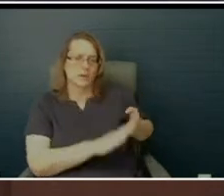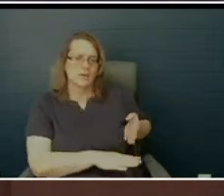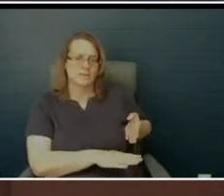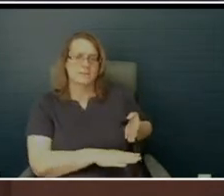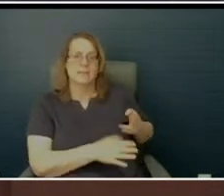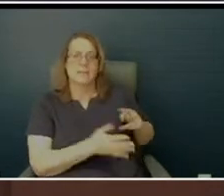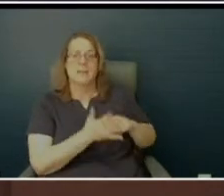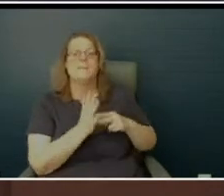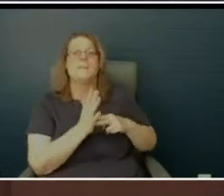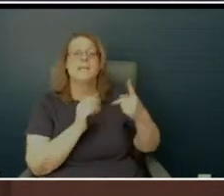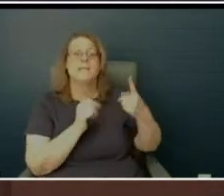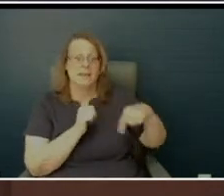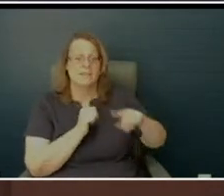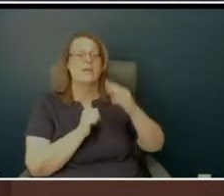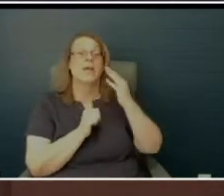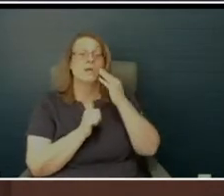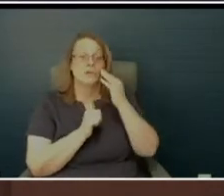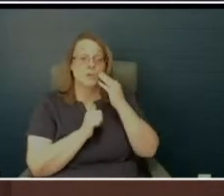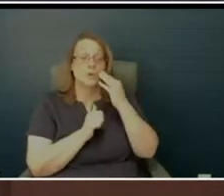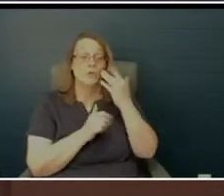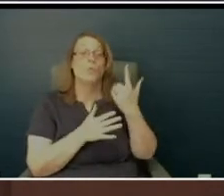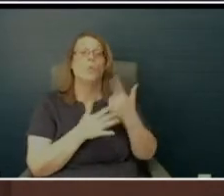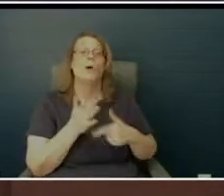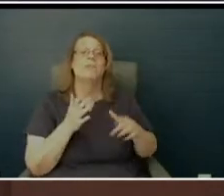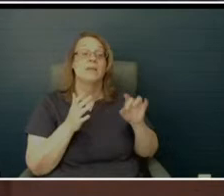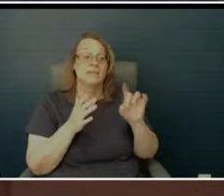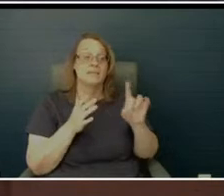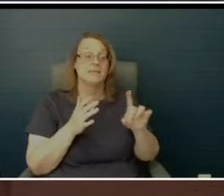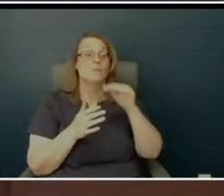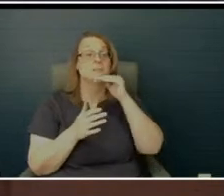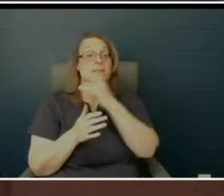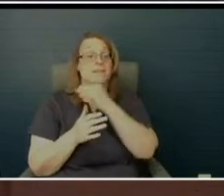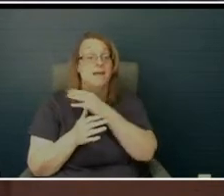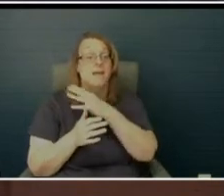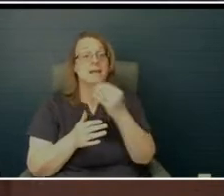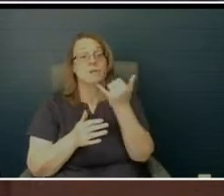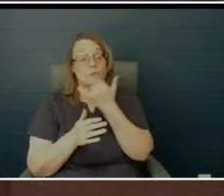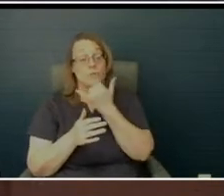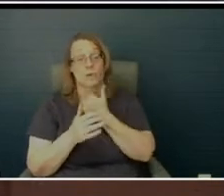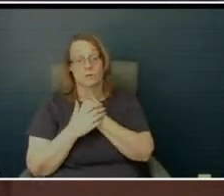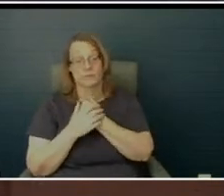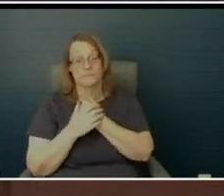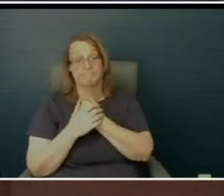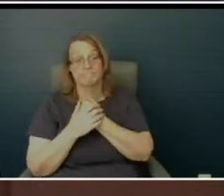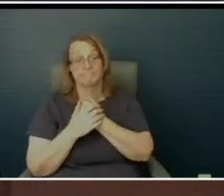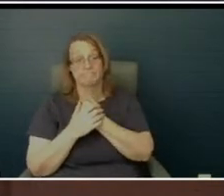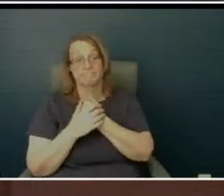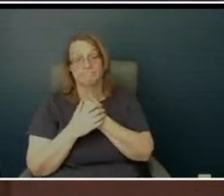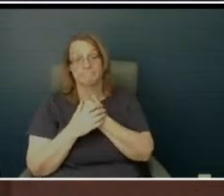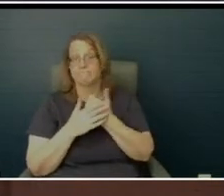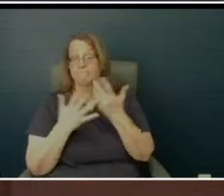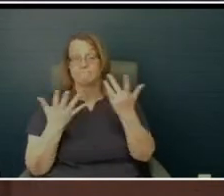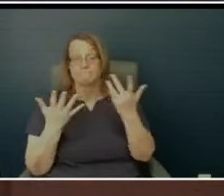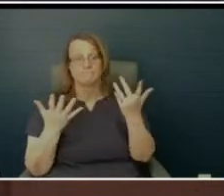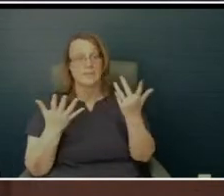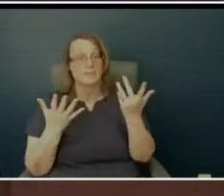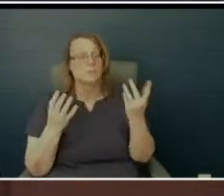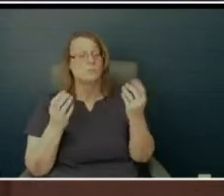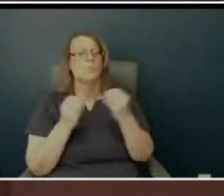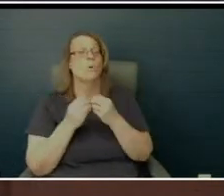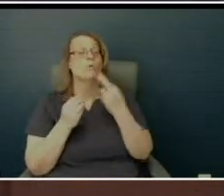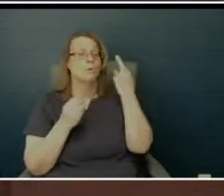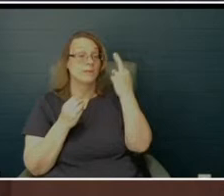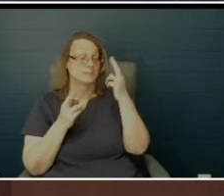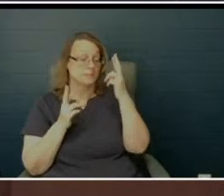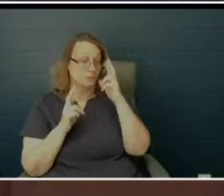that every bit of what they did was a lie and it was wrong. That's all the more reason to respect those who came here to